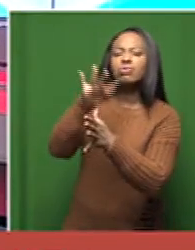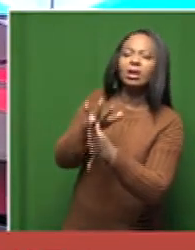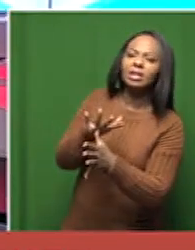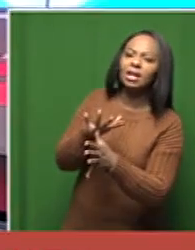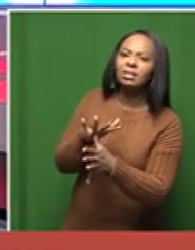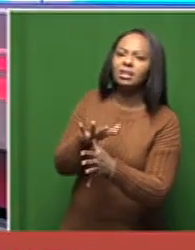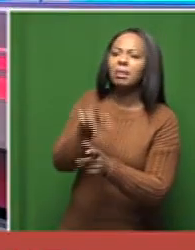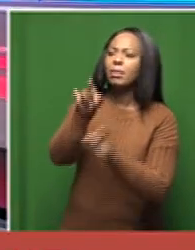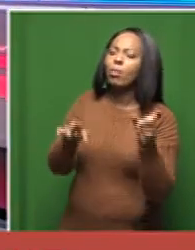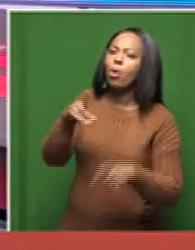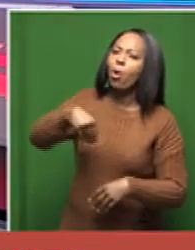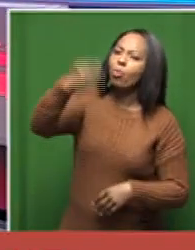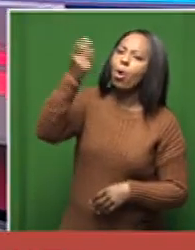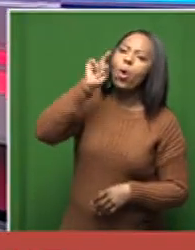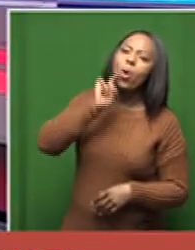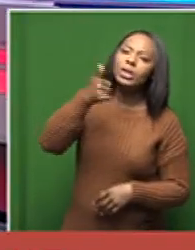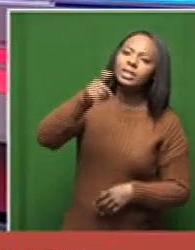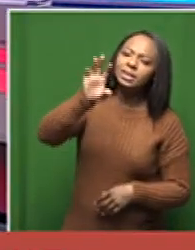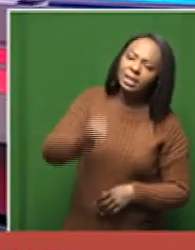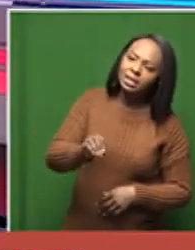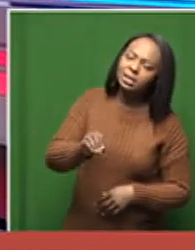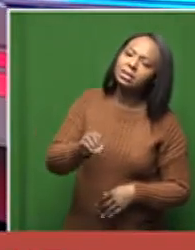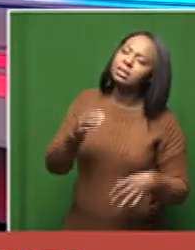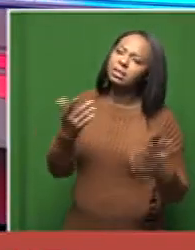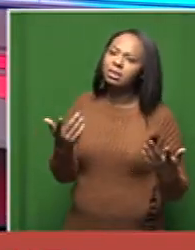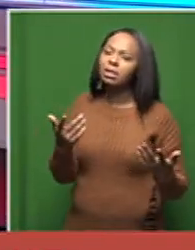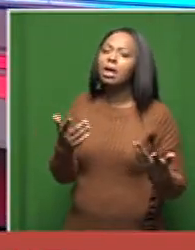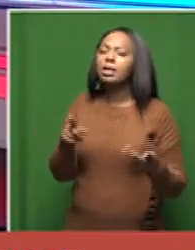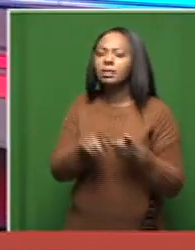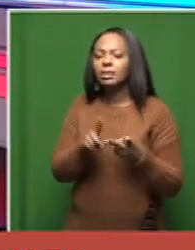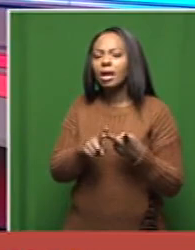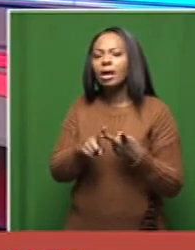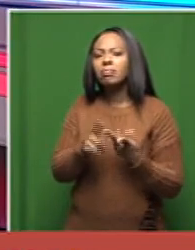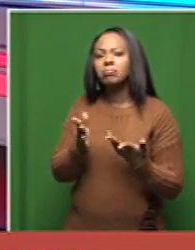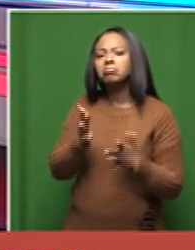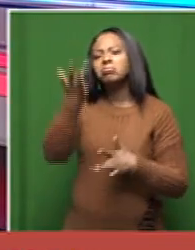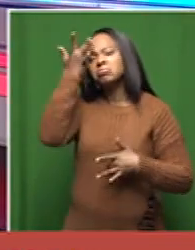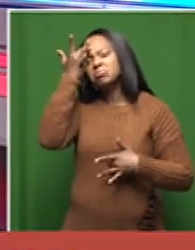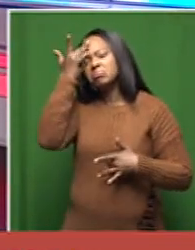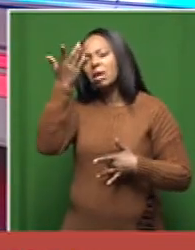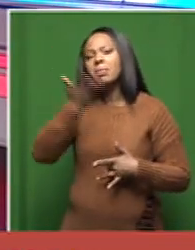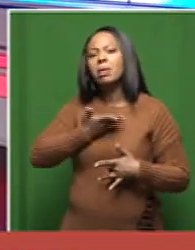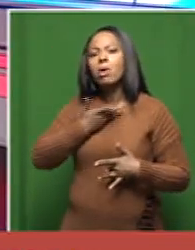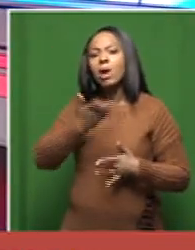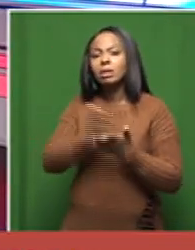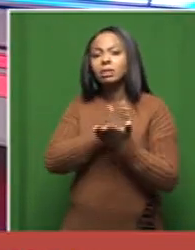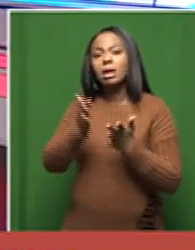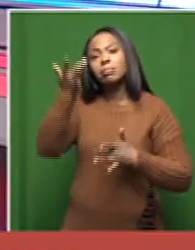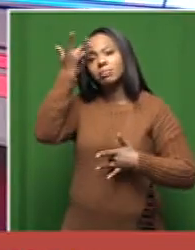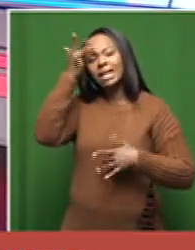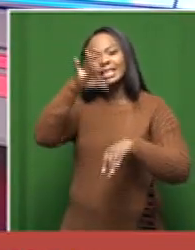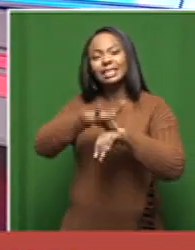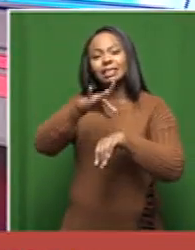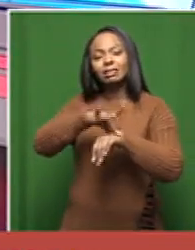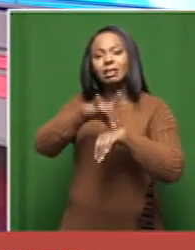over 60 over people with comorbidities? Because some comorbidities are actually at higher risk than people